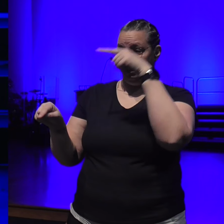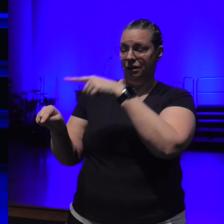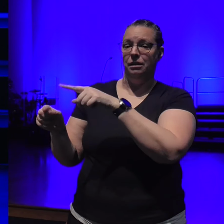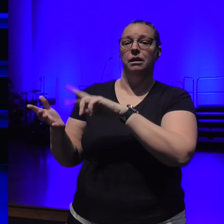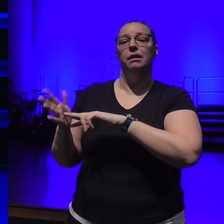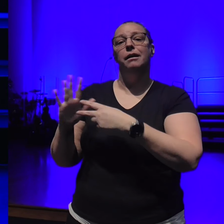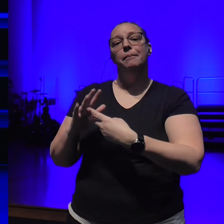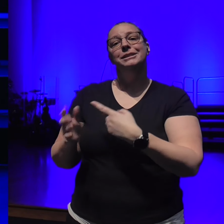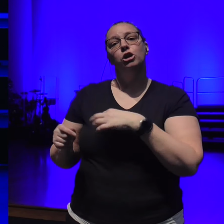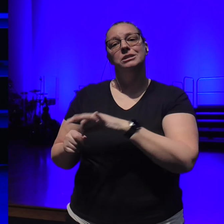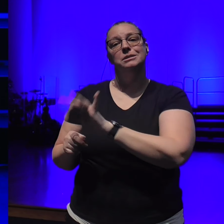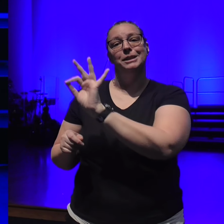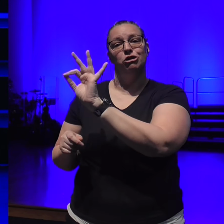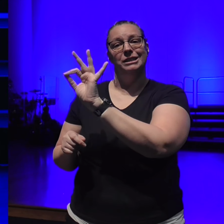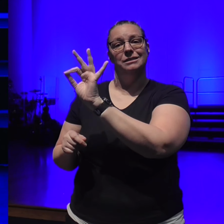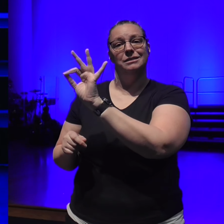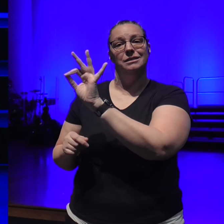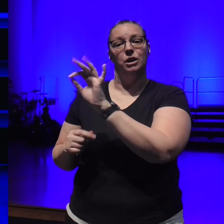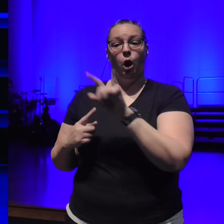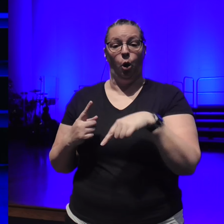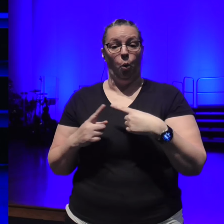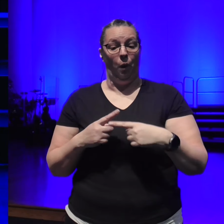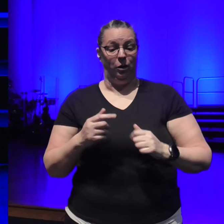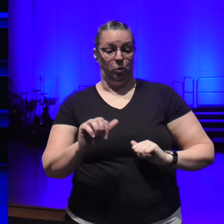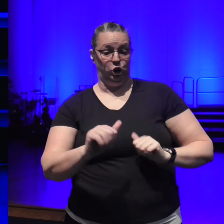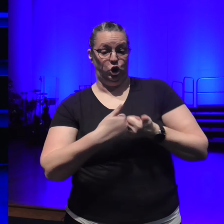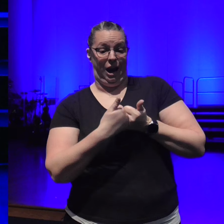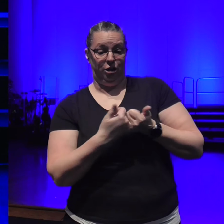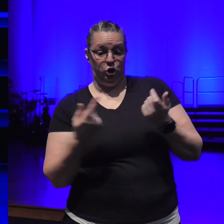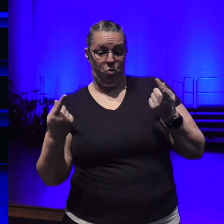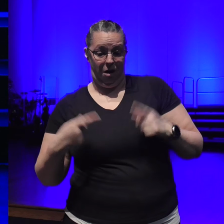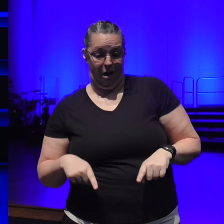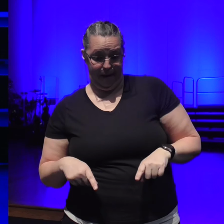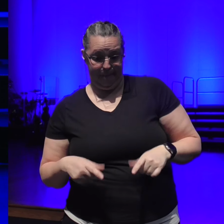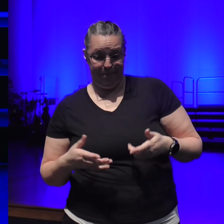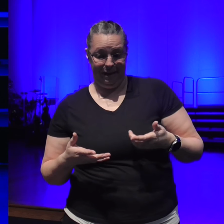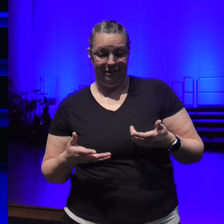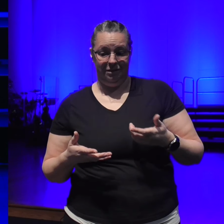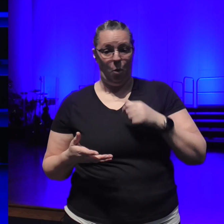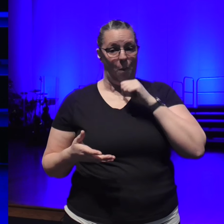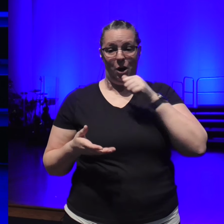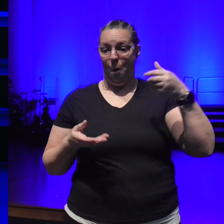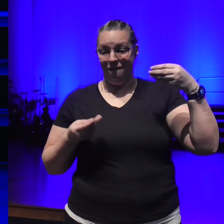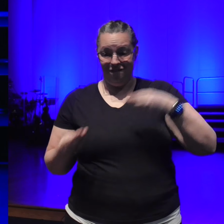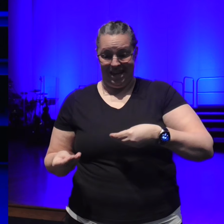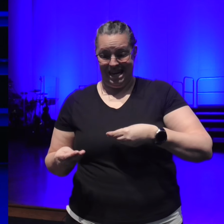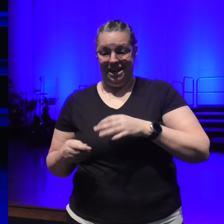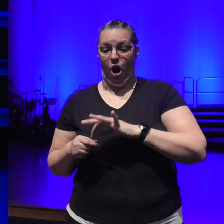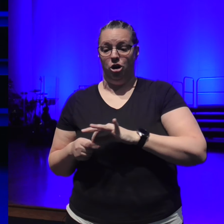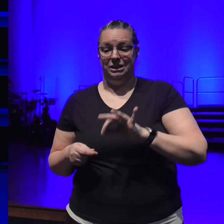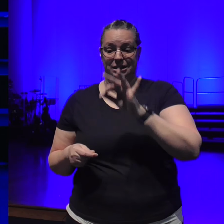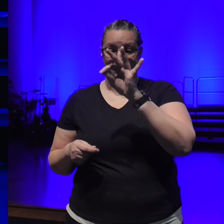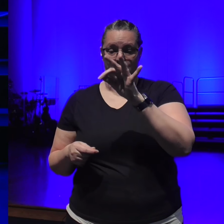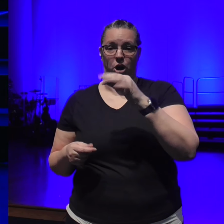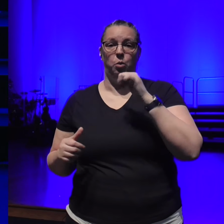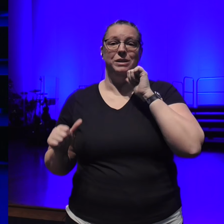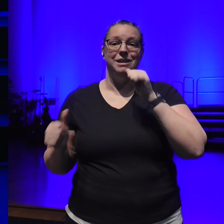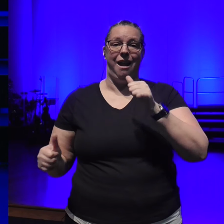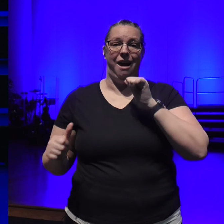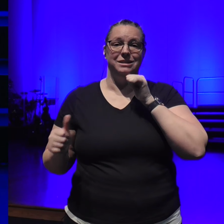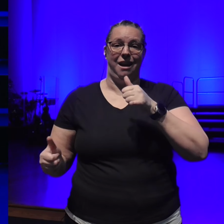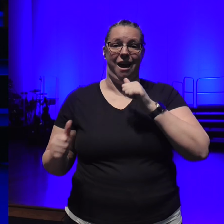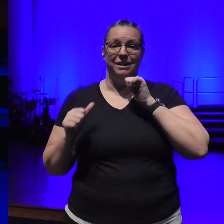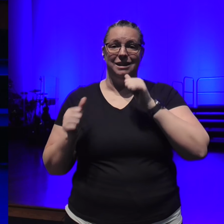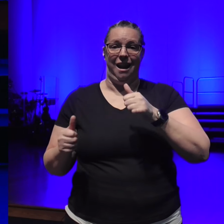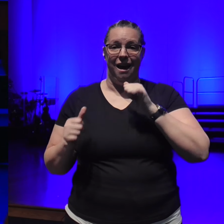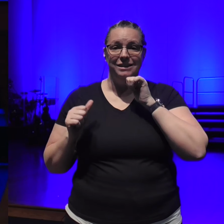spirit. And what happens when most of us are challenged? Unfortunately, we don't feed our spirit, but we start denying our spirit. We